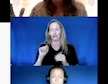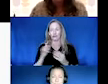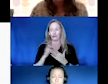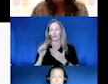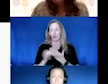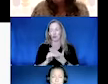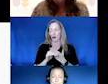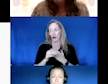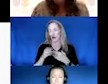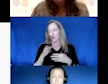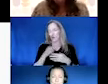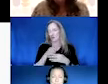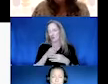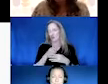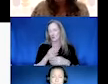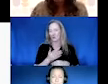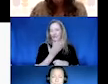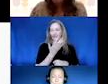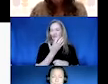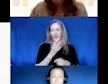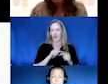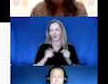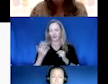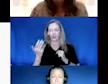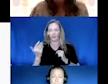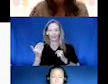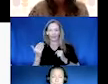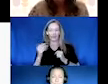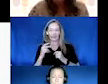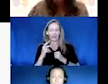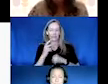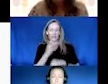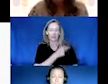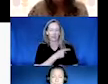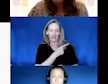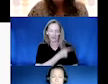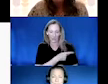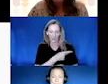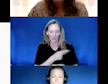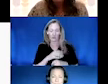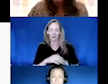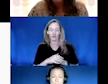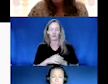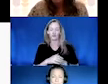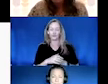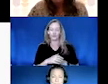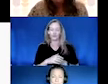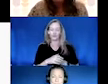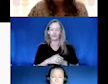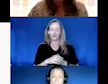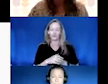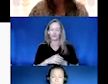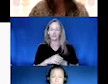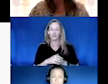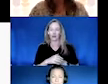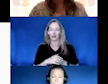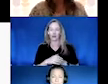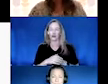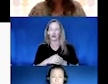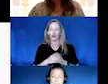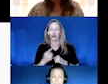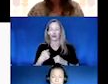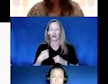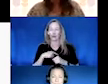5 to 15 patients at a time. And how we integrated telehealth